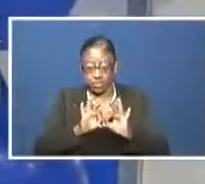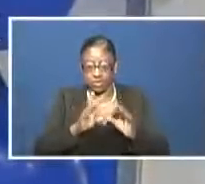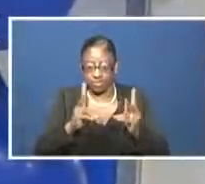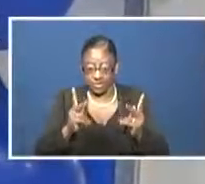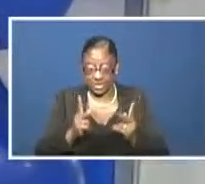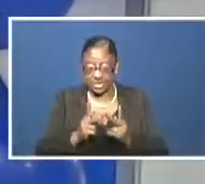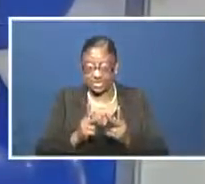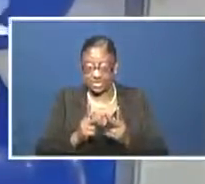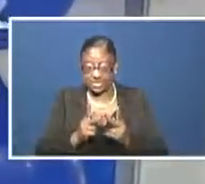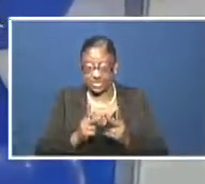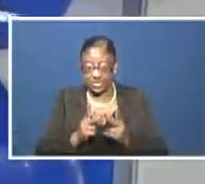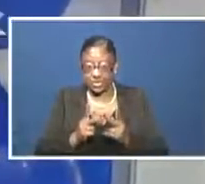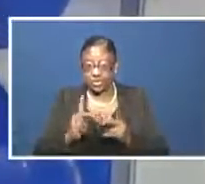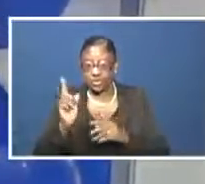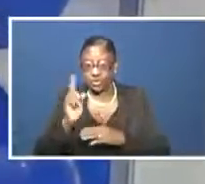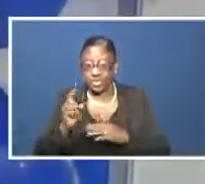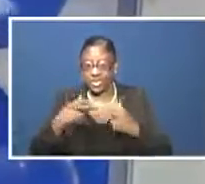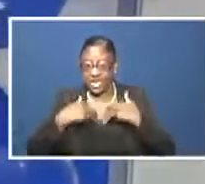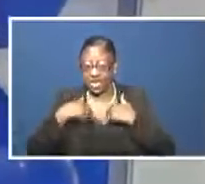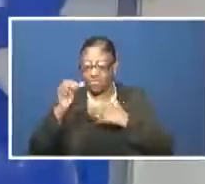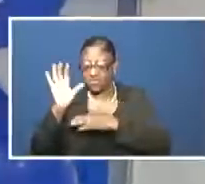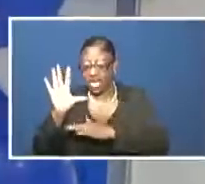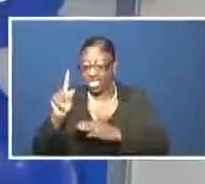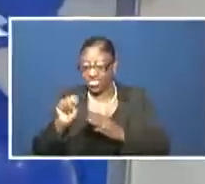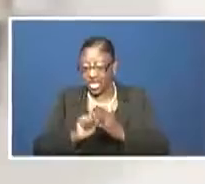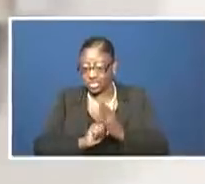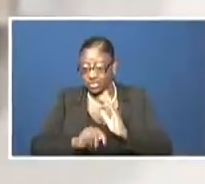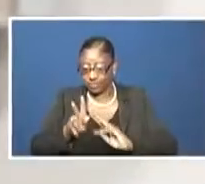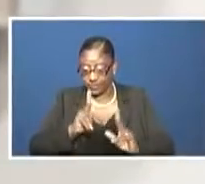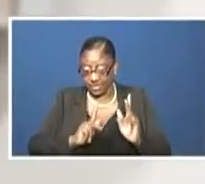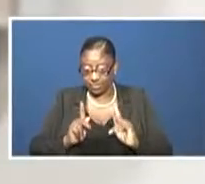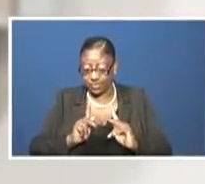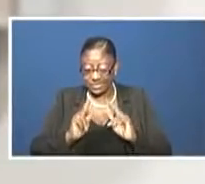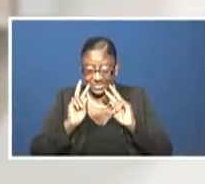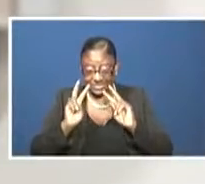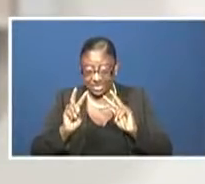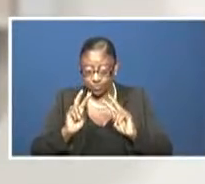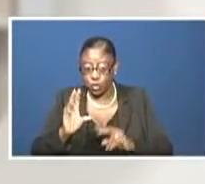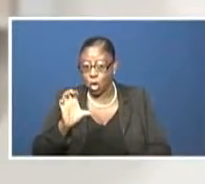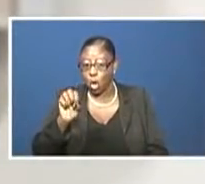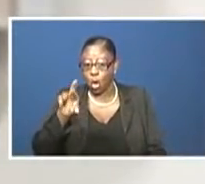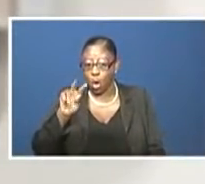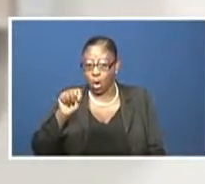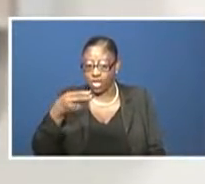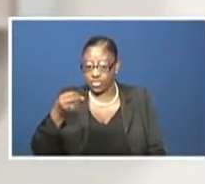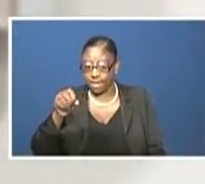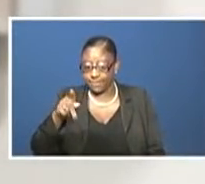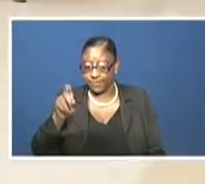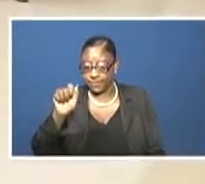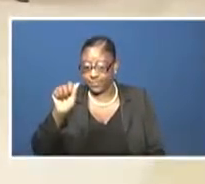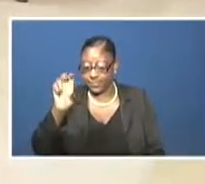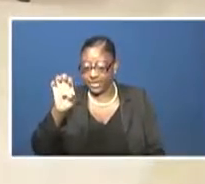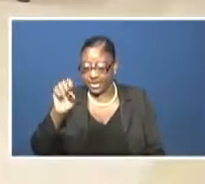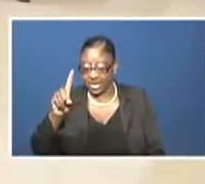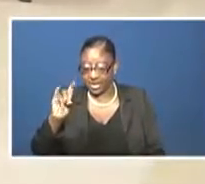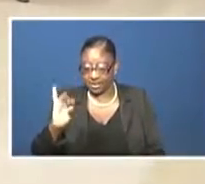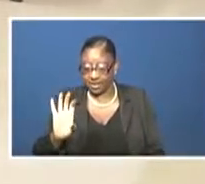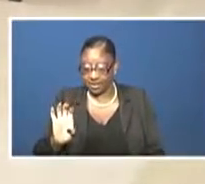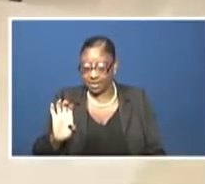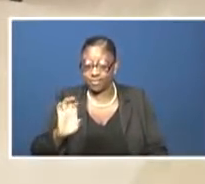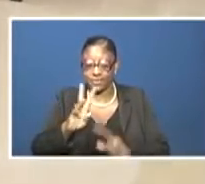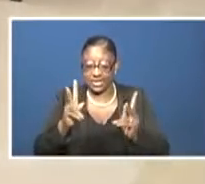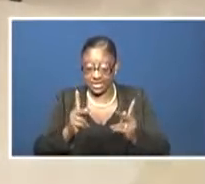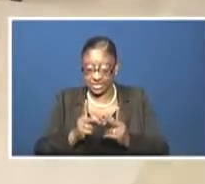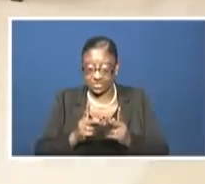that serves over 5,000 patients regularly. The renovated orthopedic clinic and wound care services now equipped with several new